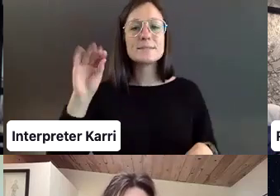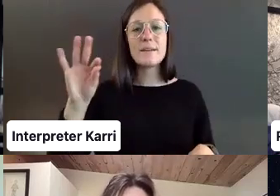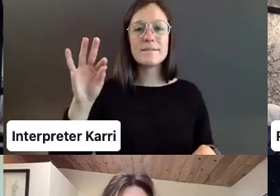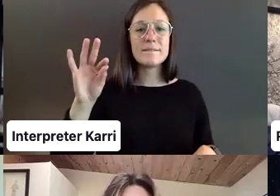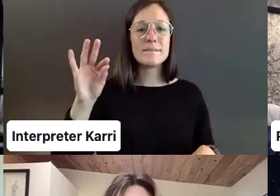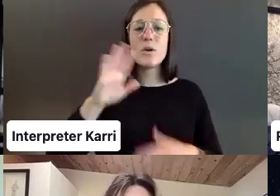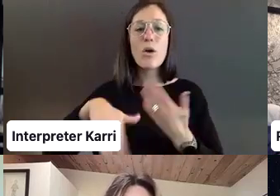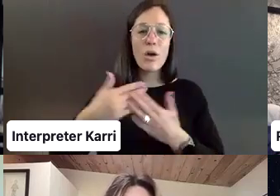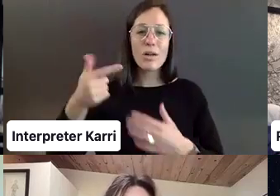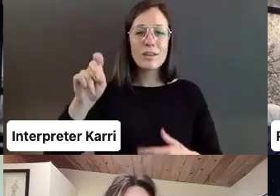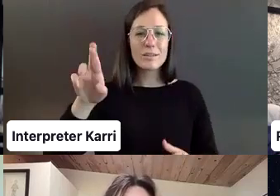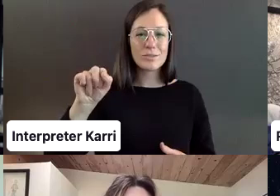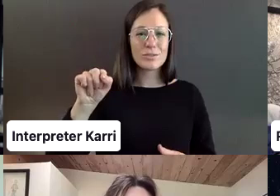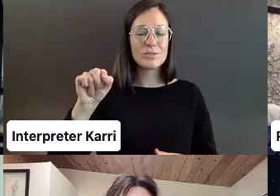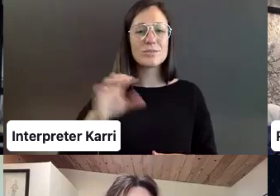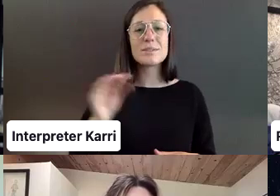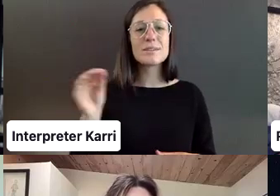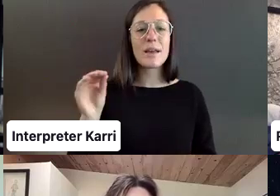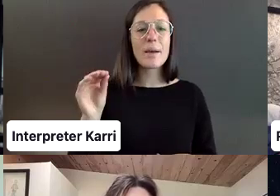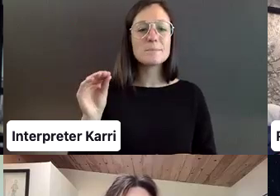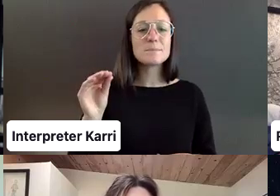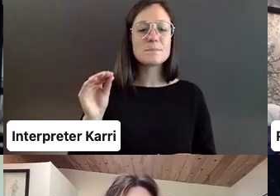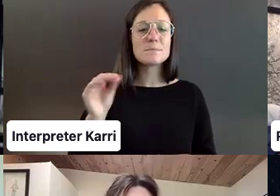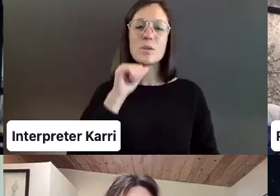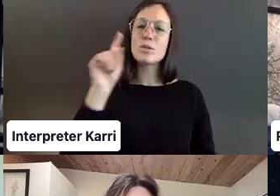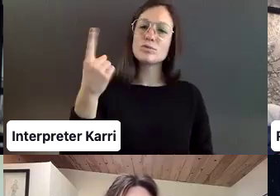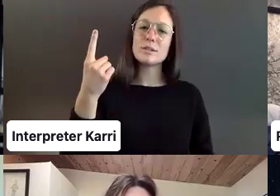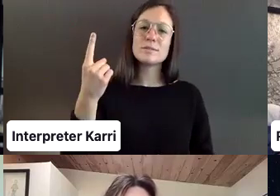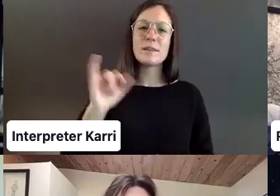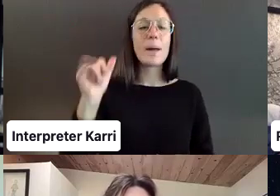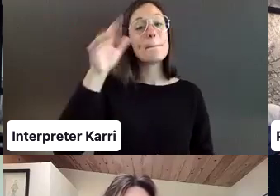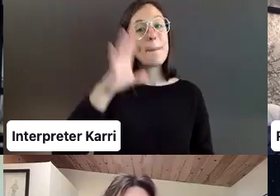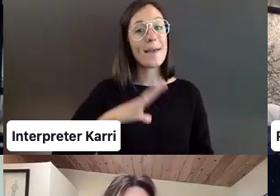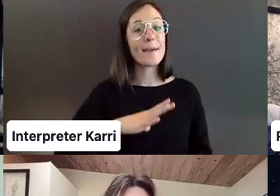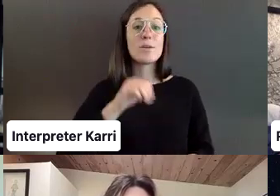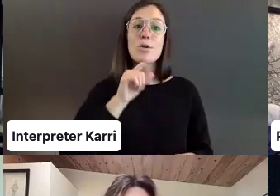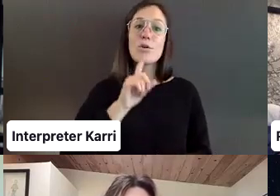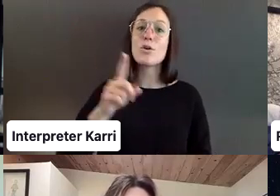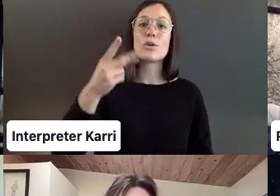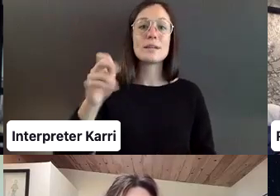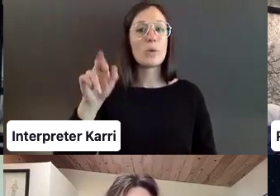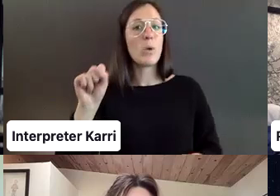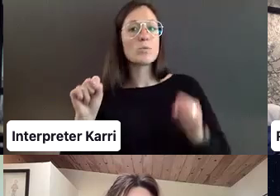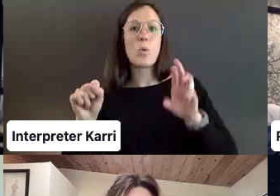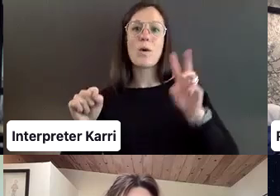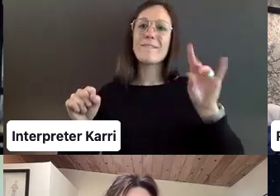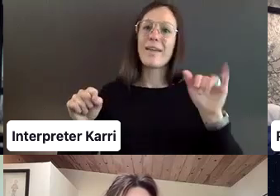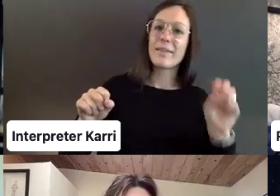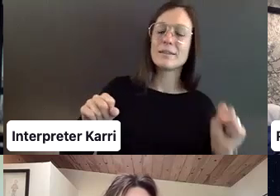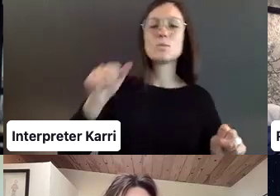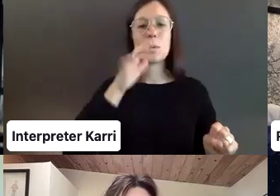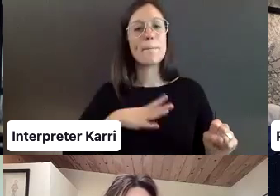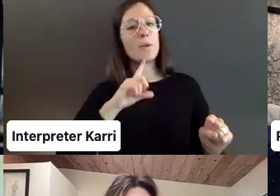all genders, and that not just that like men are heroes or villains and women are